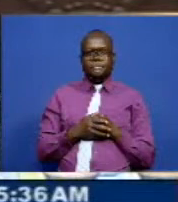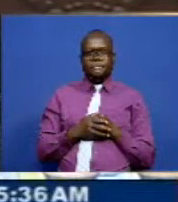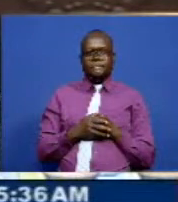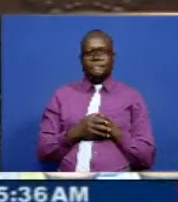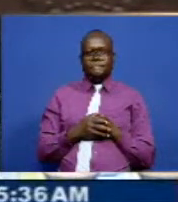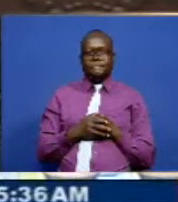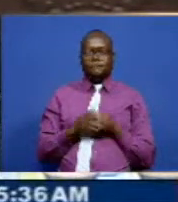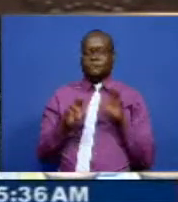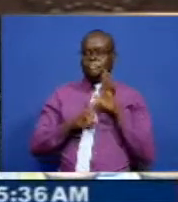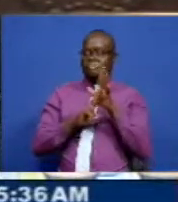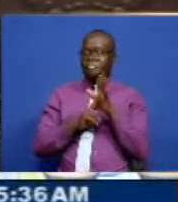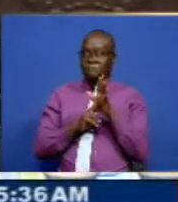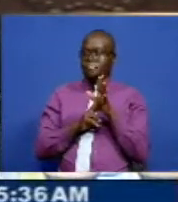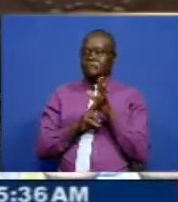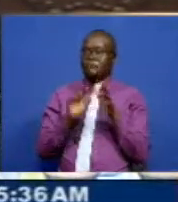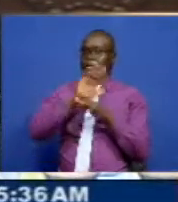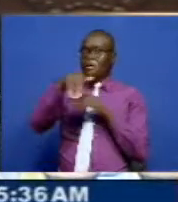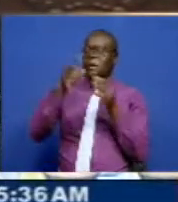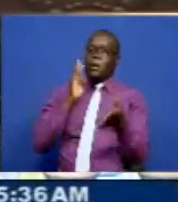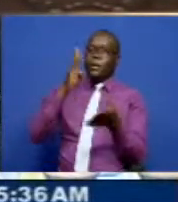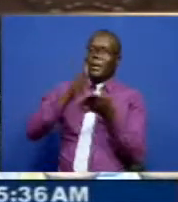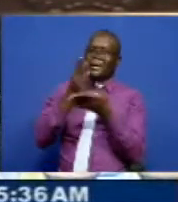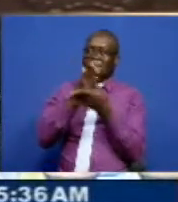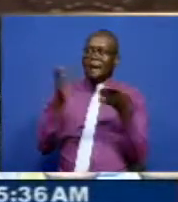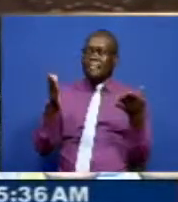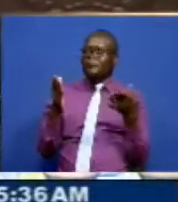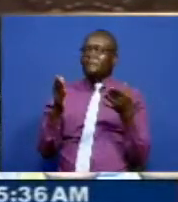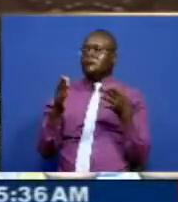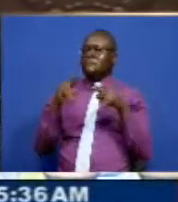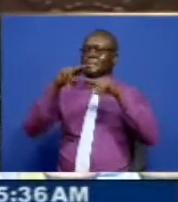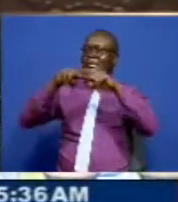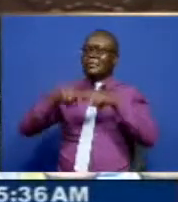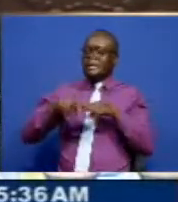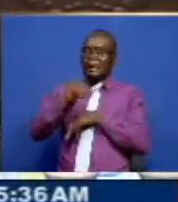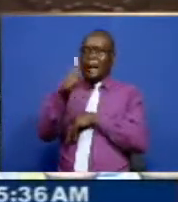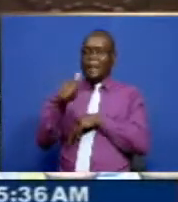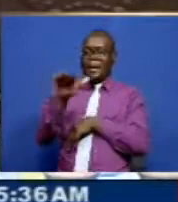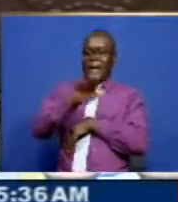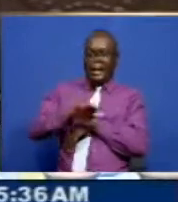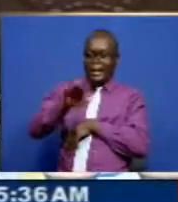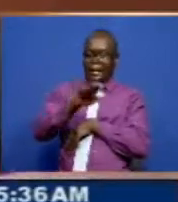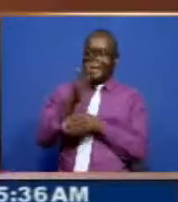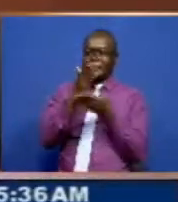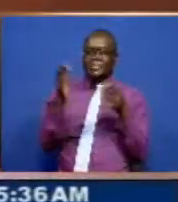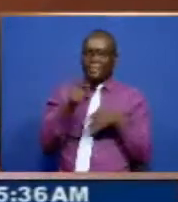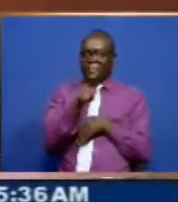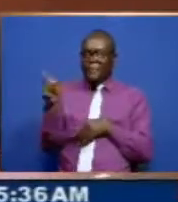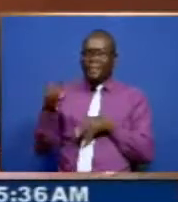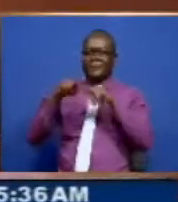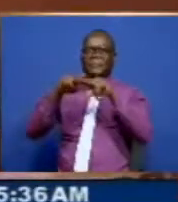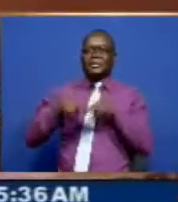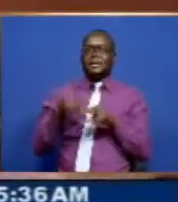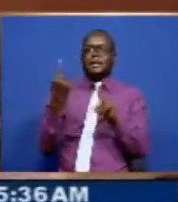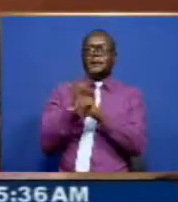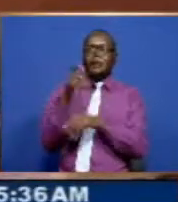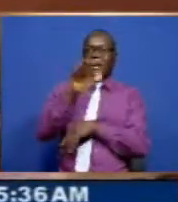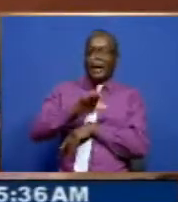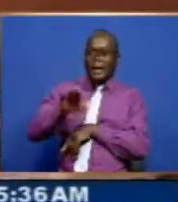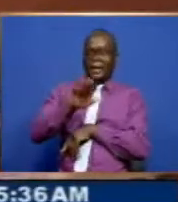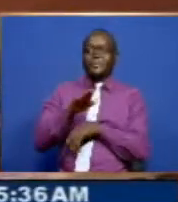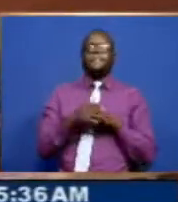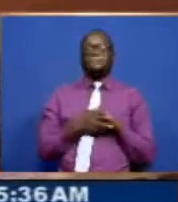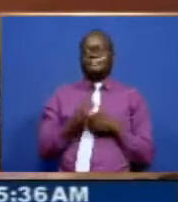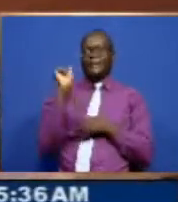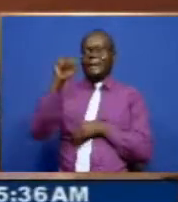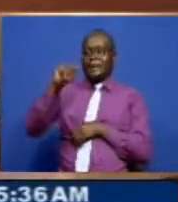So we presume you are the only witness. I think some of them, Chair, they are seated at the gallery. Huh? Pardon? Some of them are seated at the gallery. Oh, they are seated at the gallery?